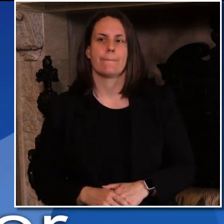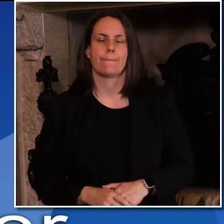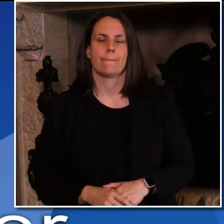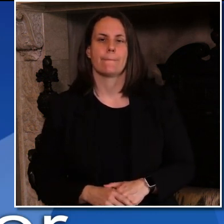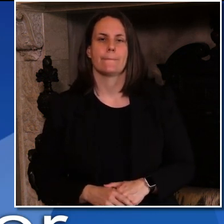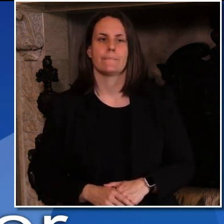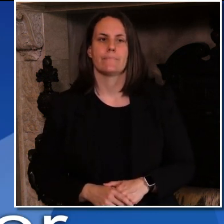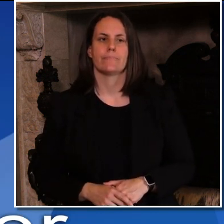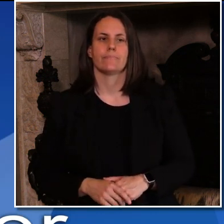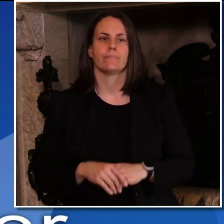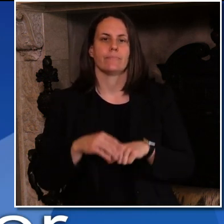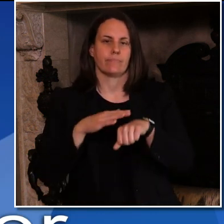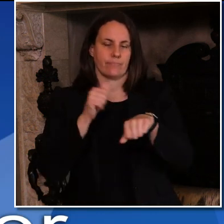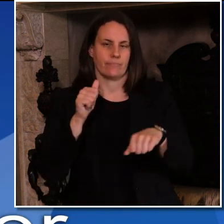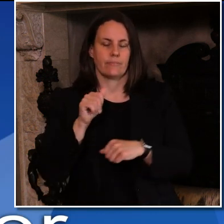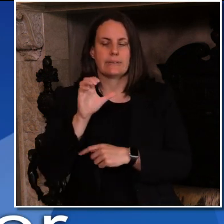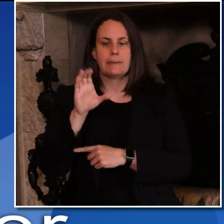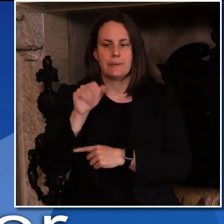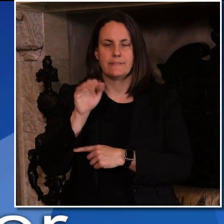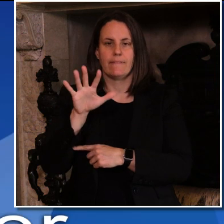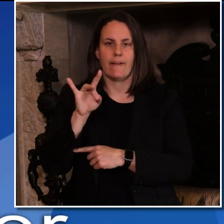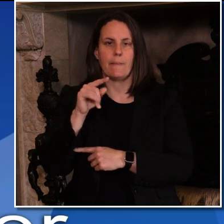CBS 58?